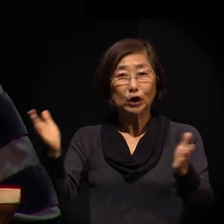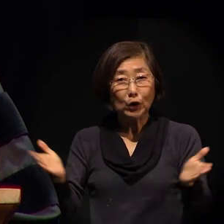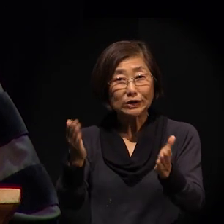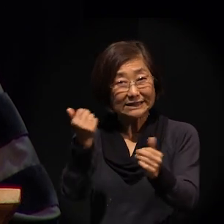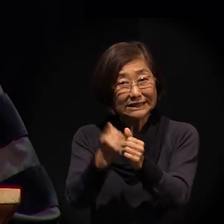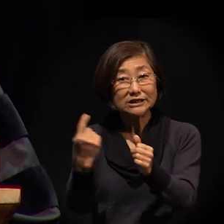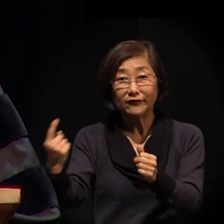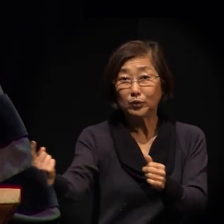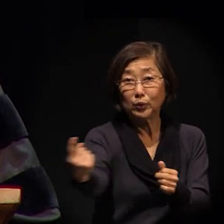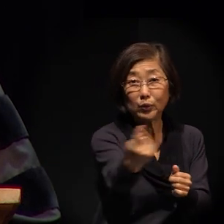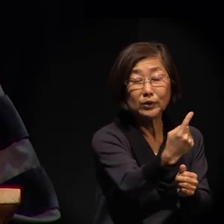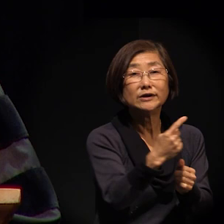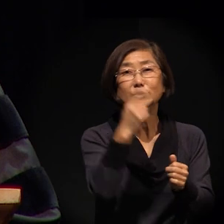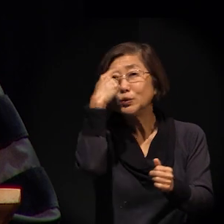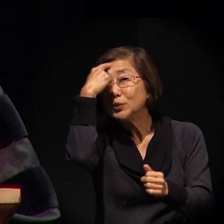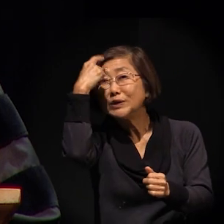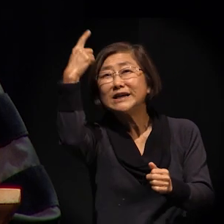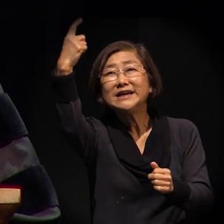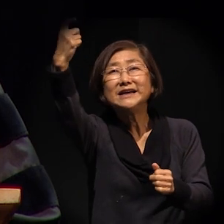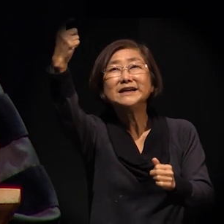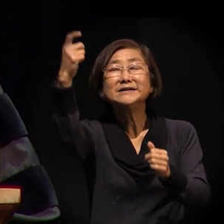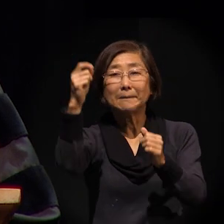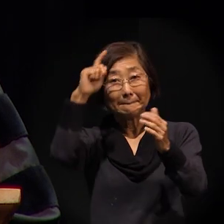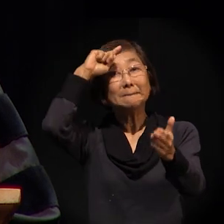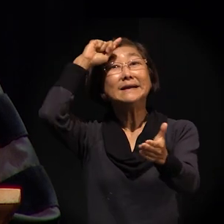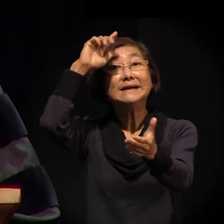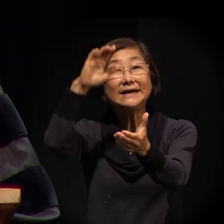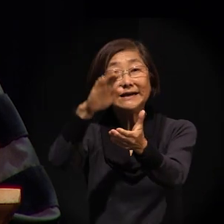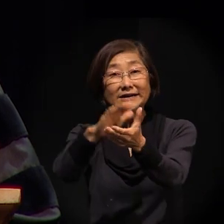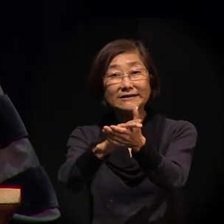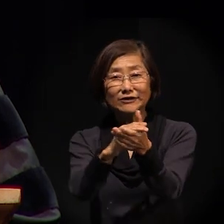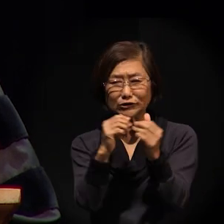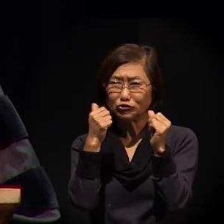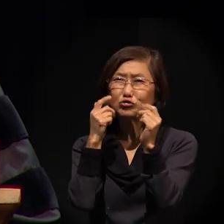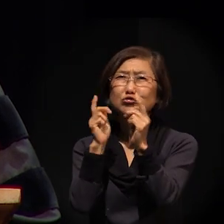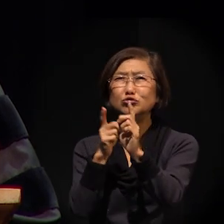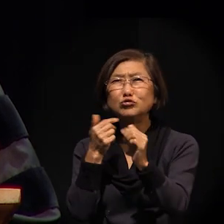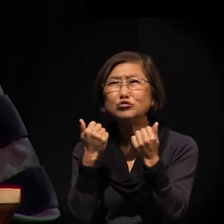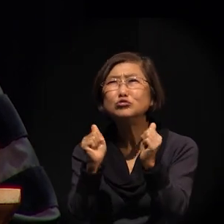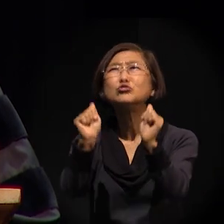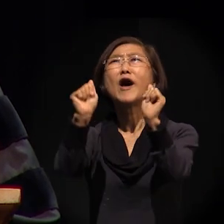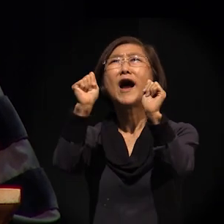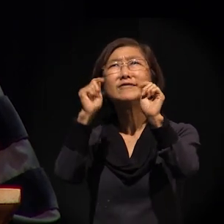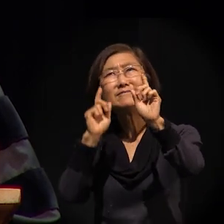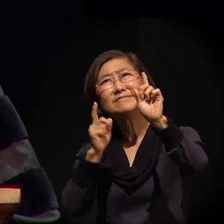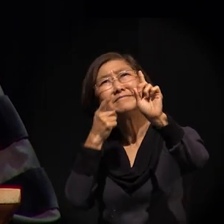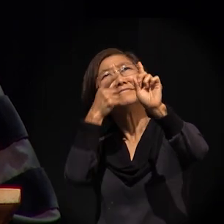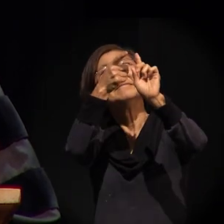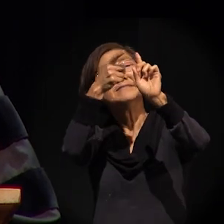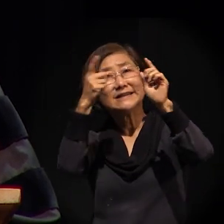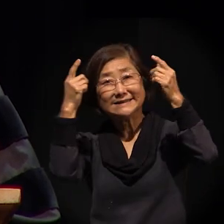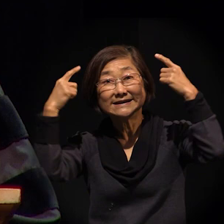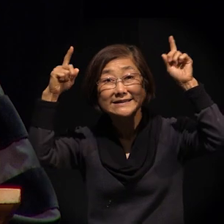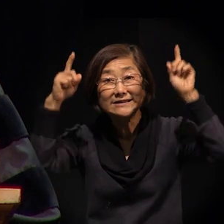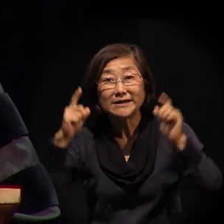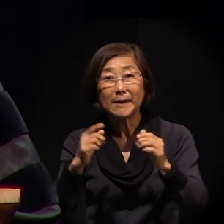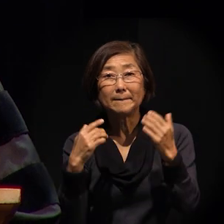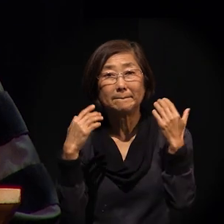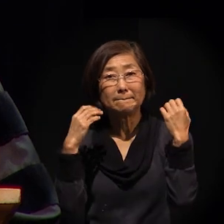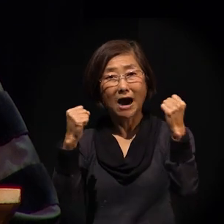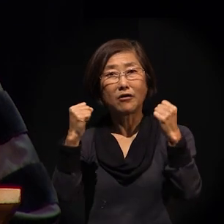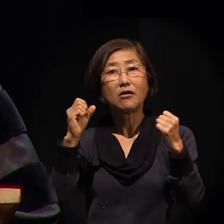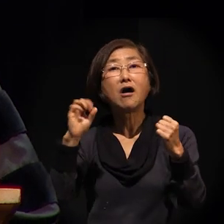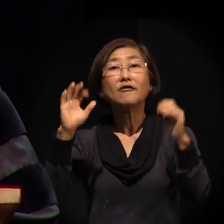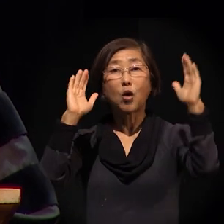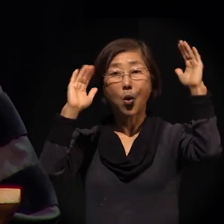speech urging each of you to dream, believe, strive, and succeed.